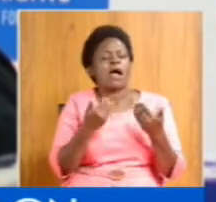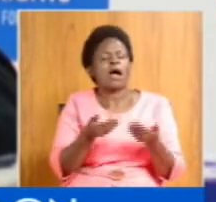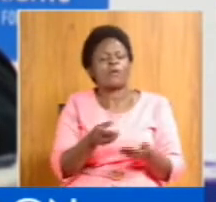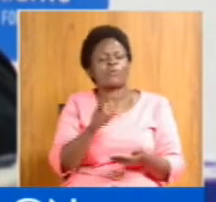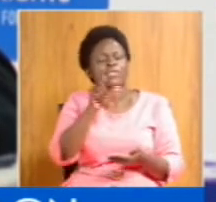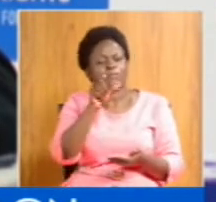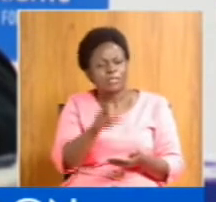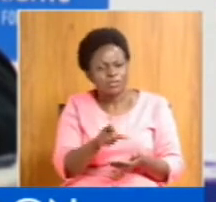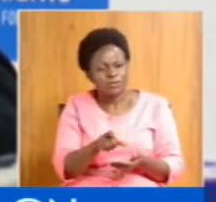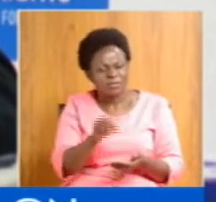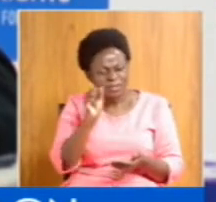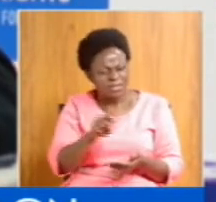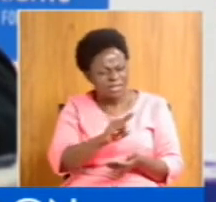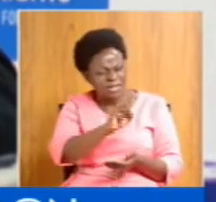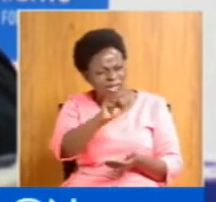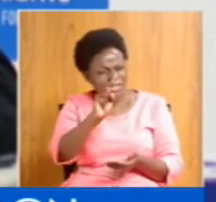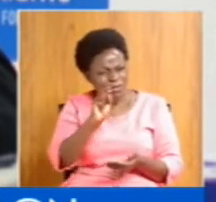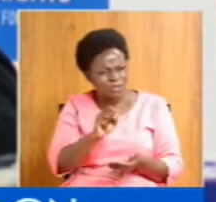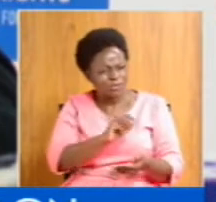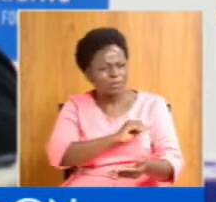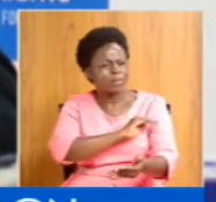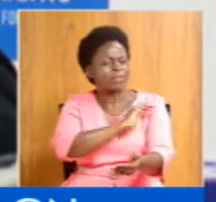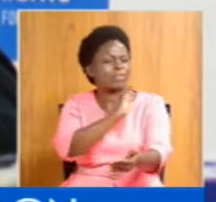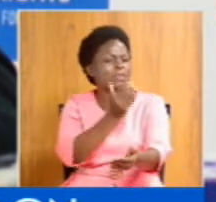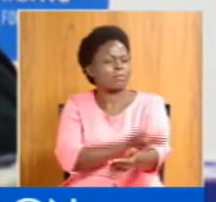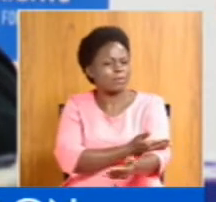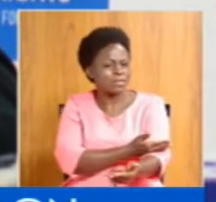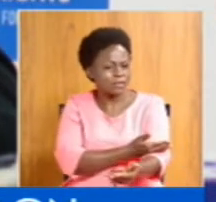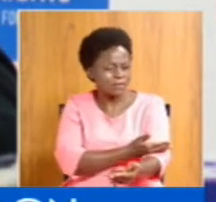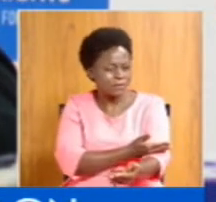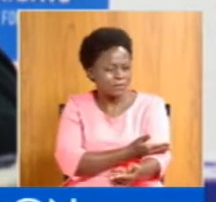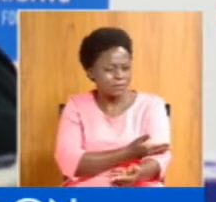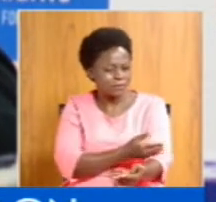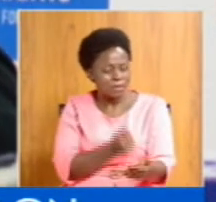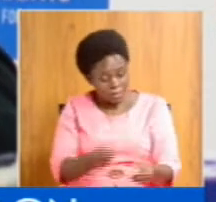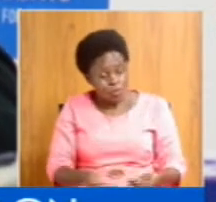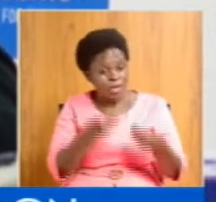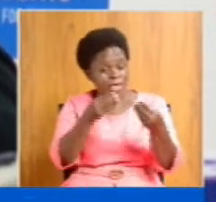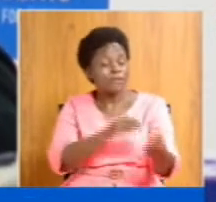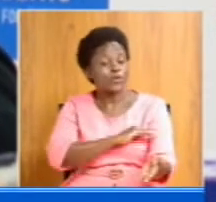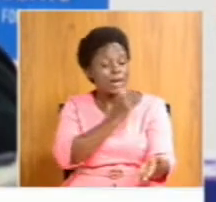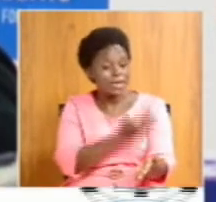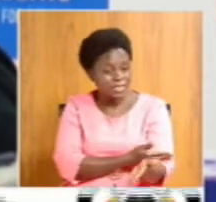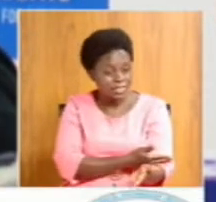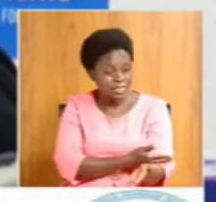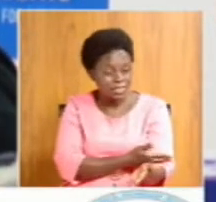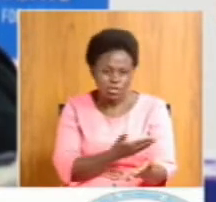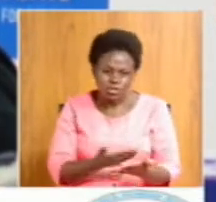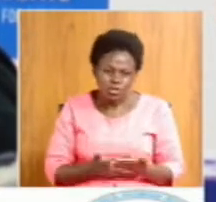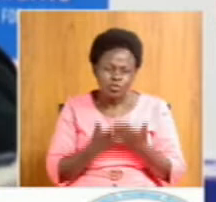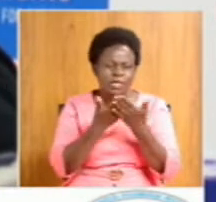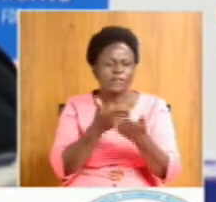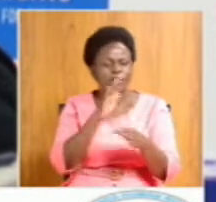citizen able to question the powers that be? We gave you mandate to deliver